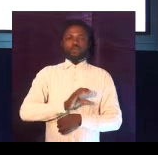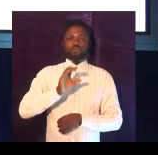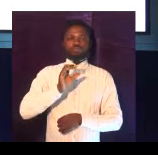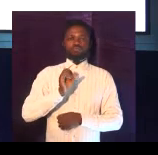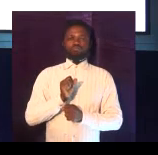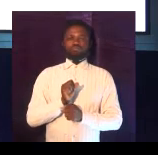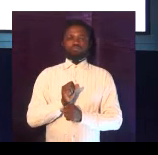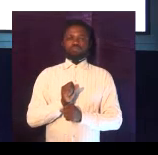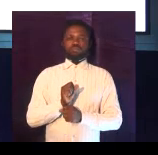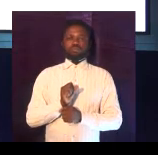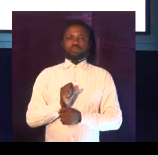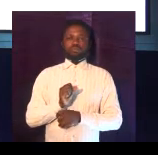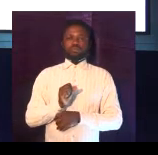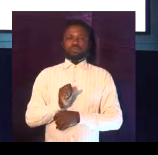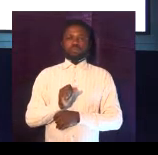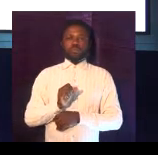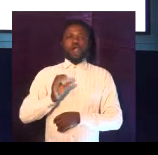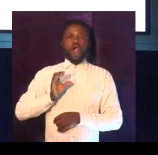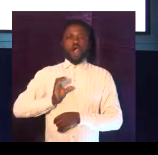commission.